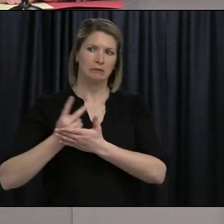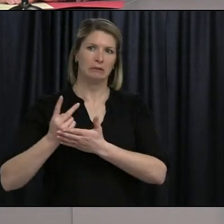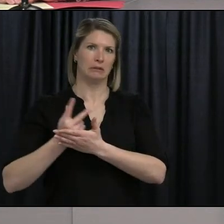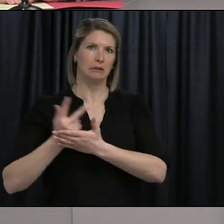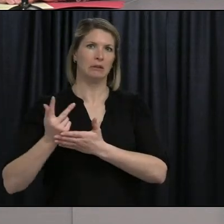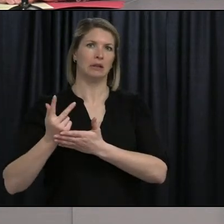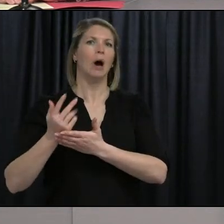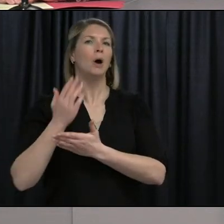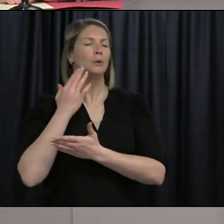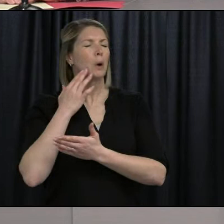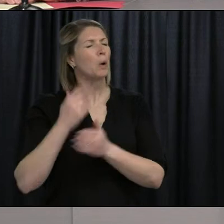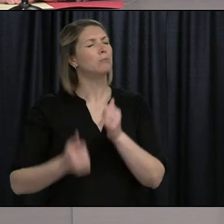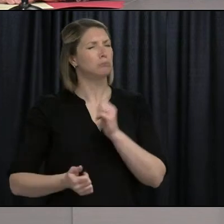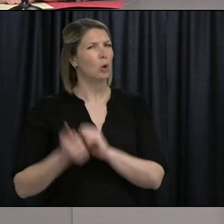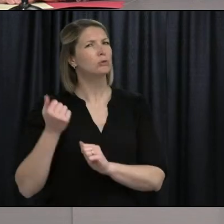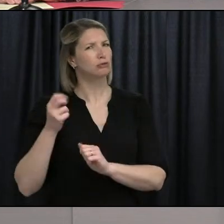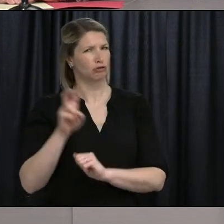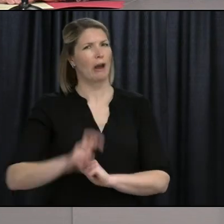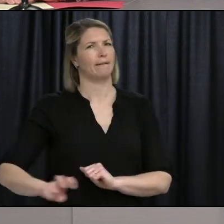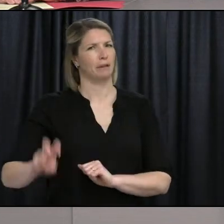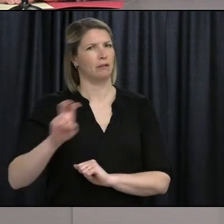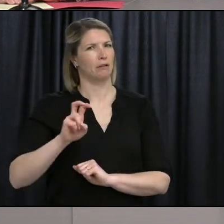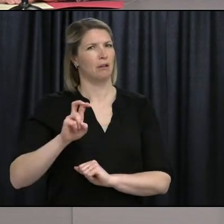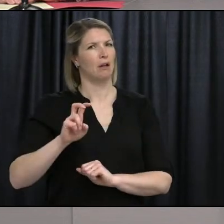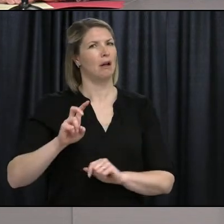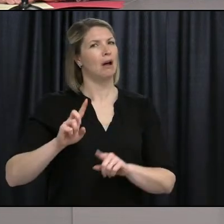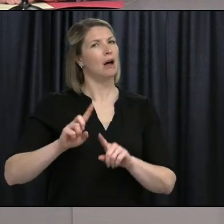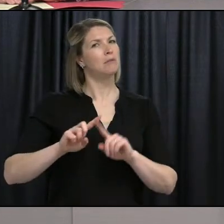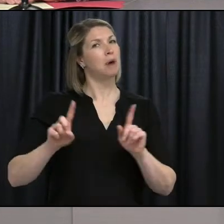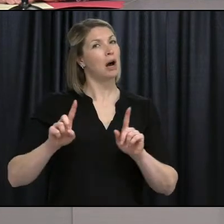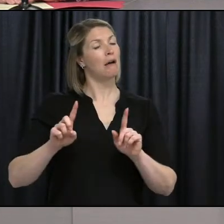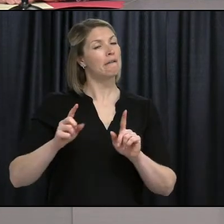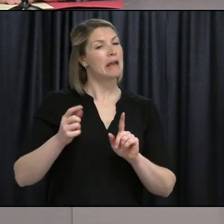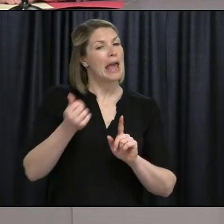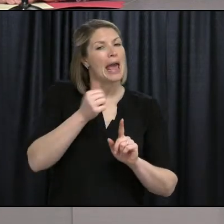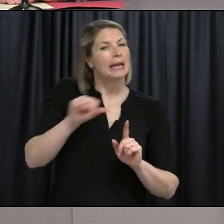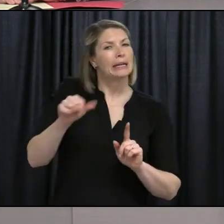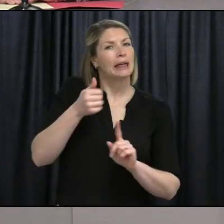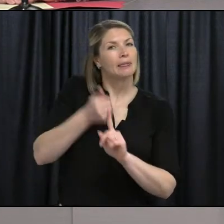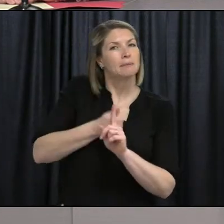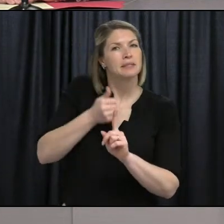if any of the cases are people who have been vaccinated?